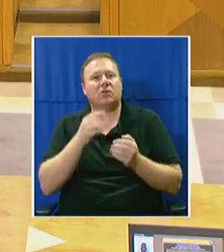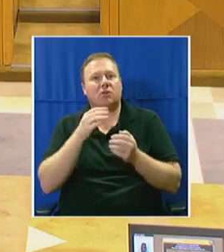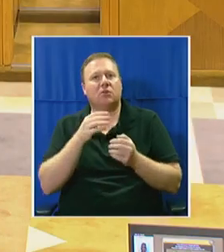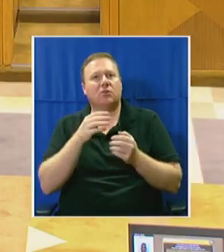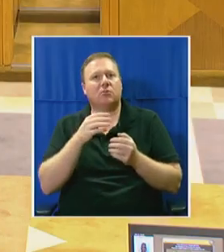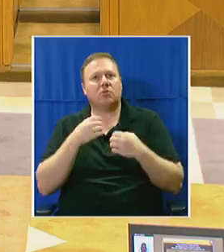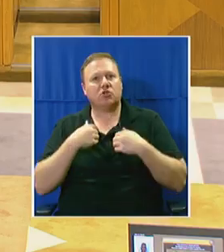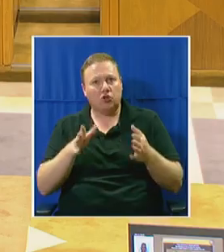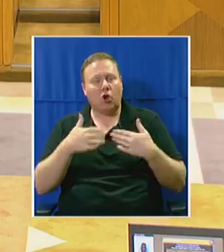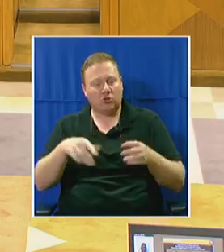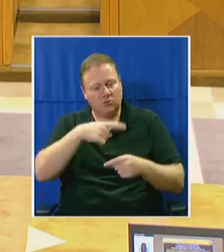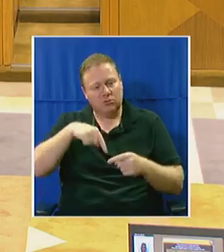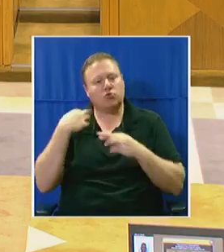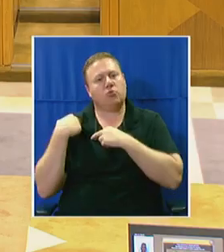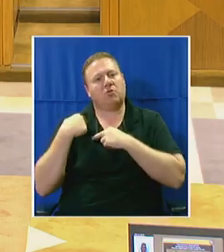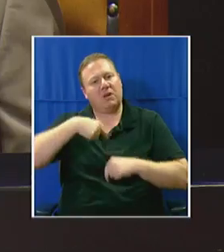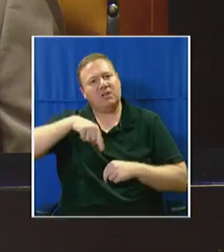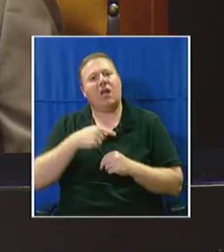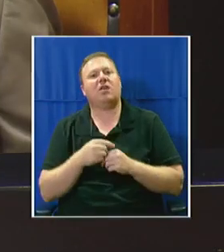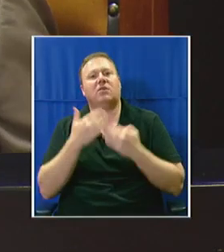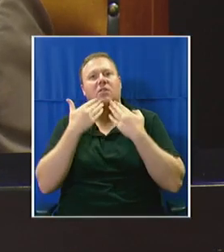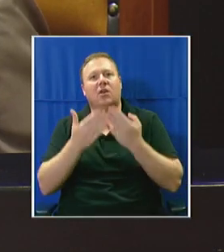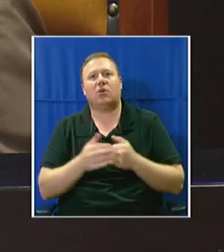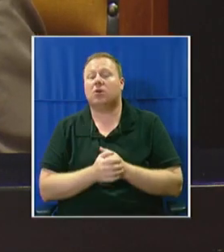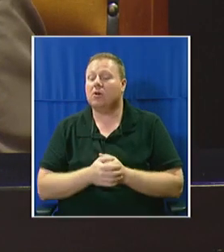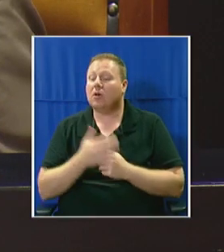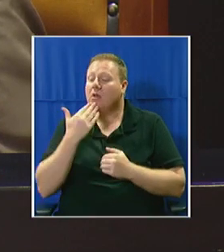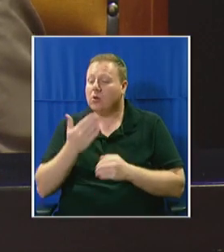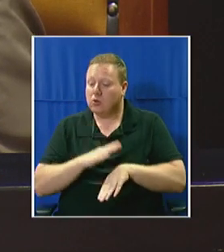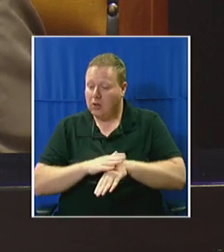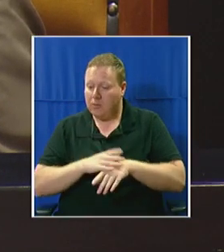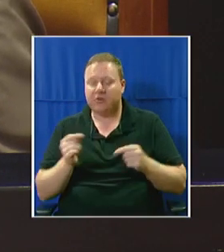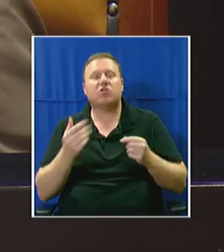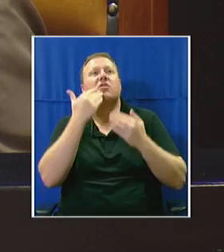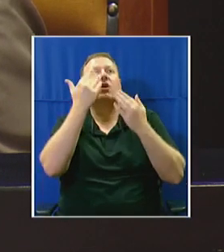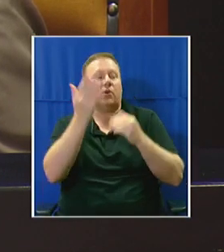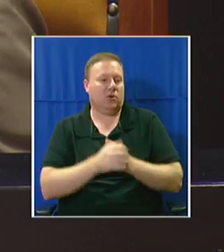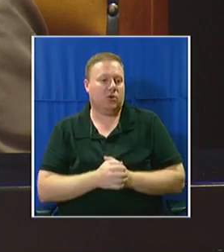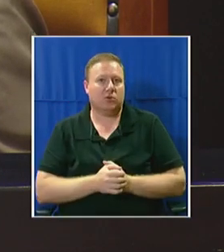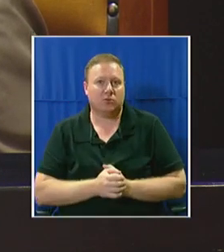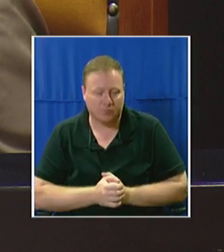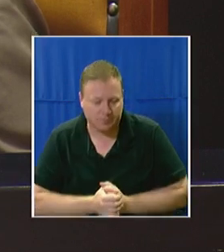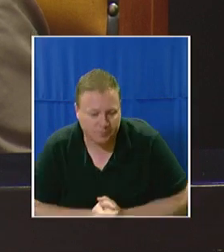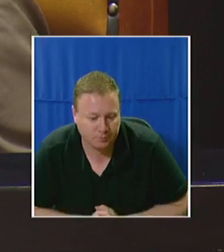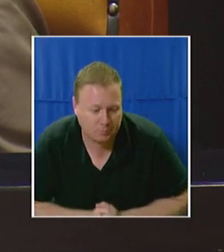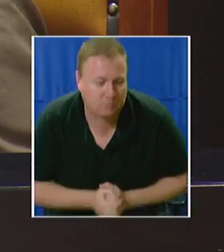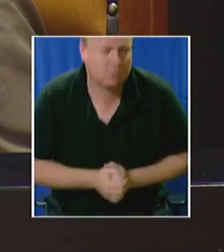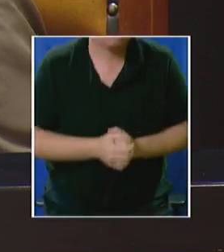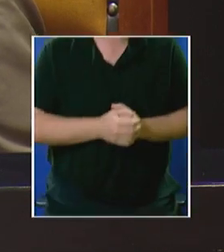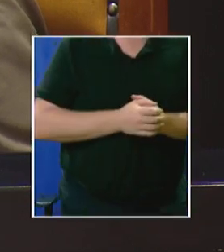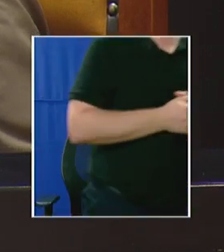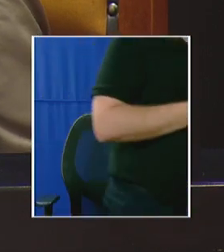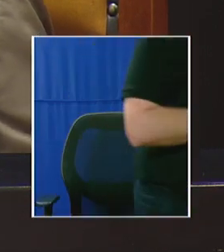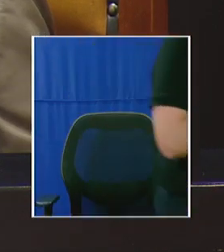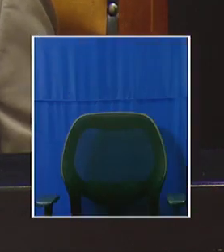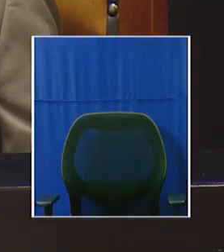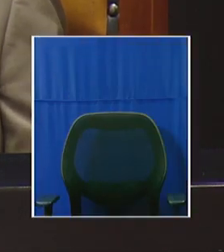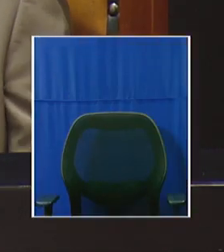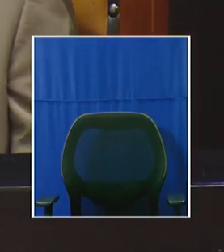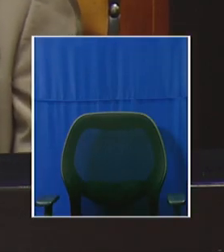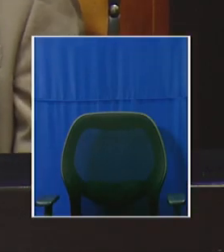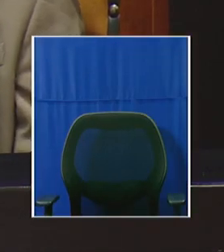a female colleague of mine it's unacceptable and you guys need to change because if we are saying men must take up responsibility it must